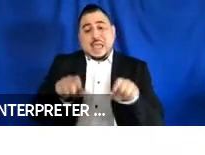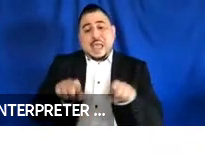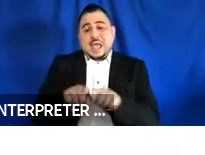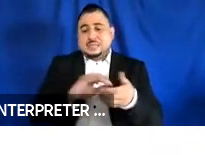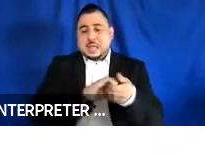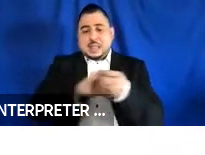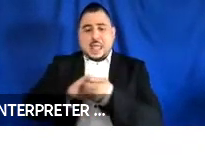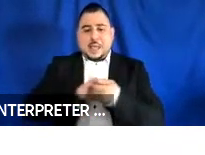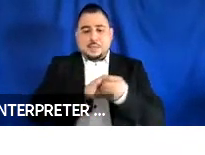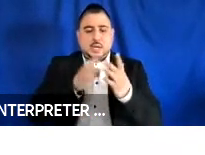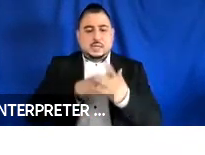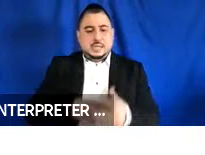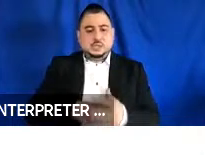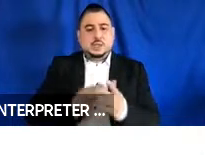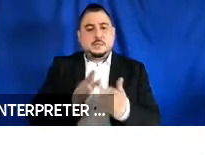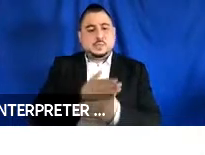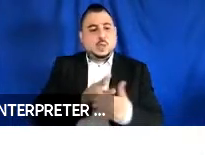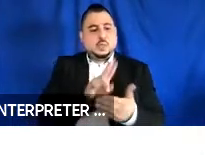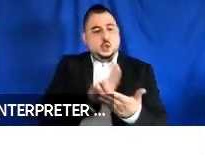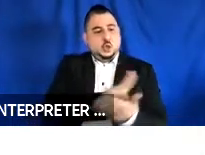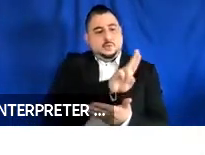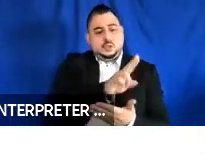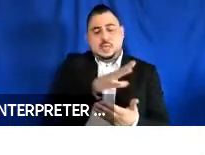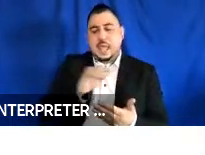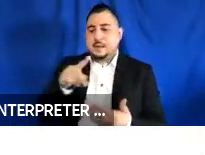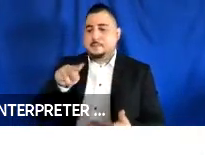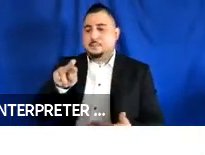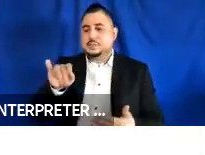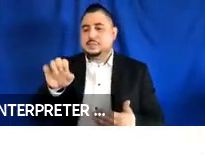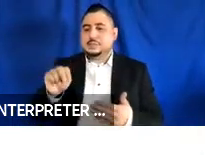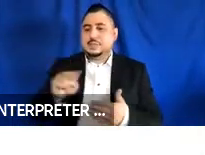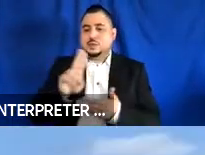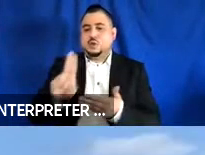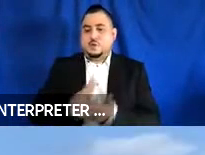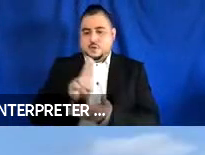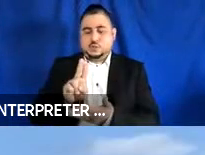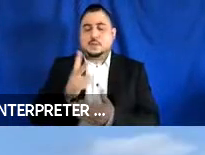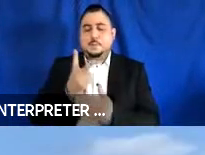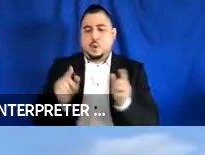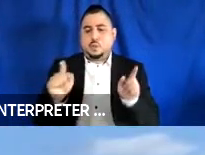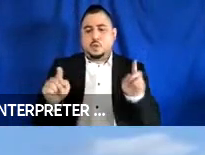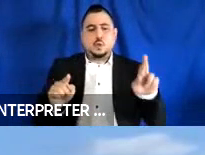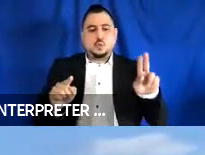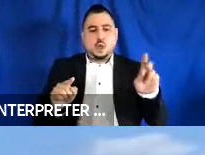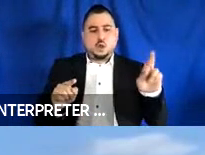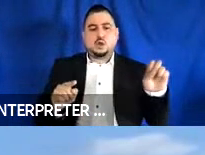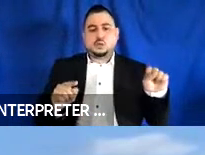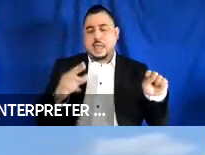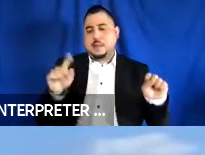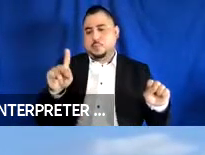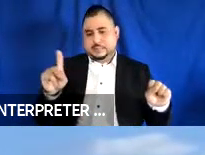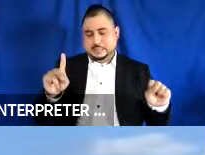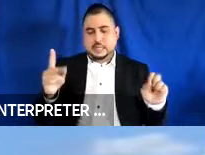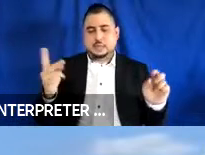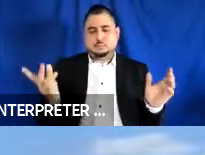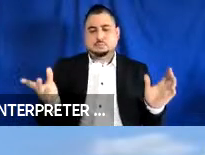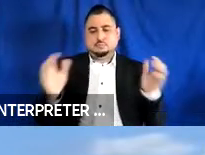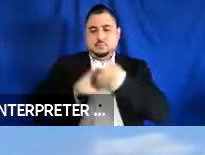collaborative initiative between Rutgers University and Princeton University. Next slide, please.